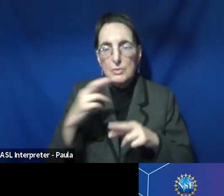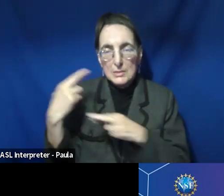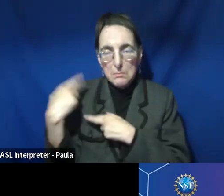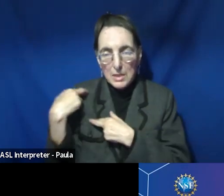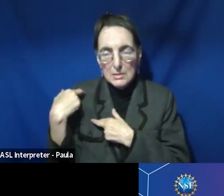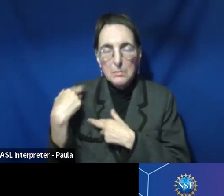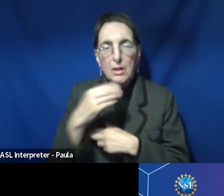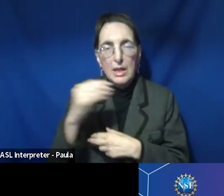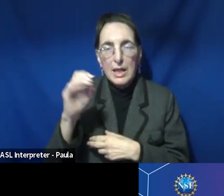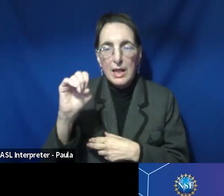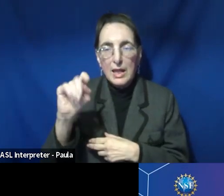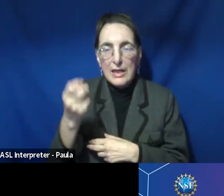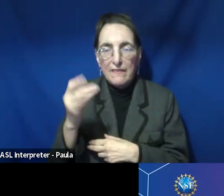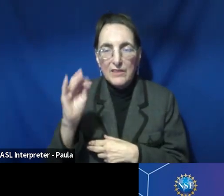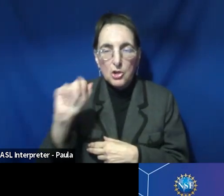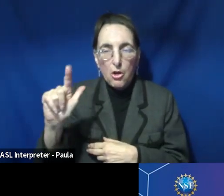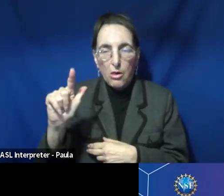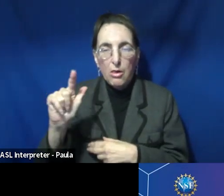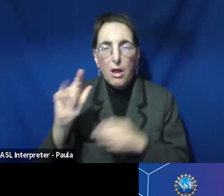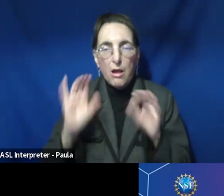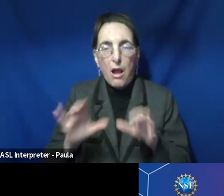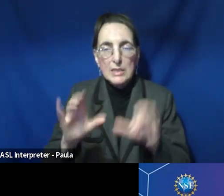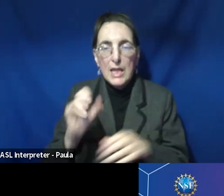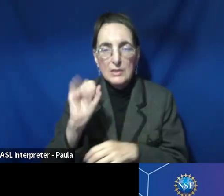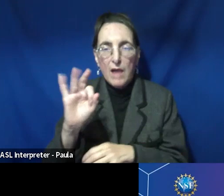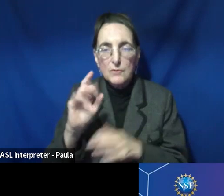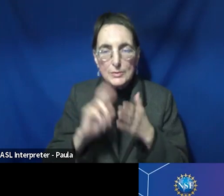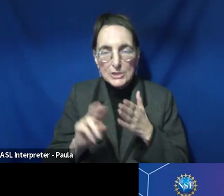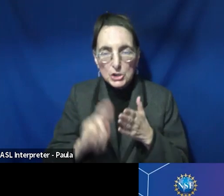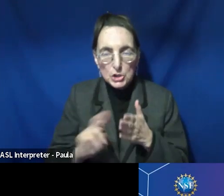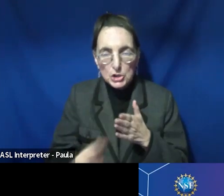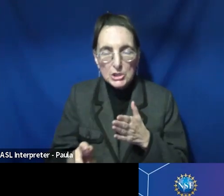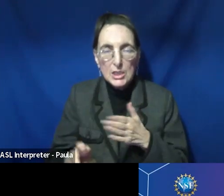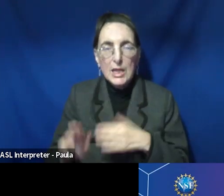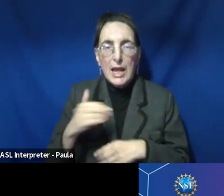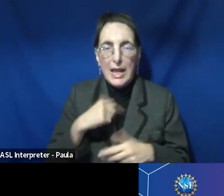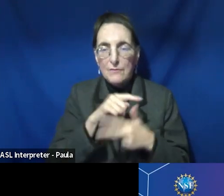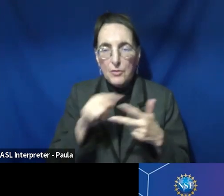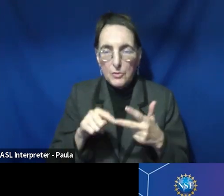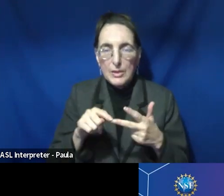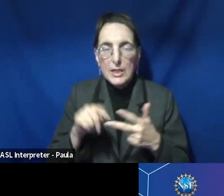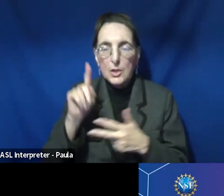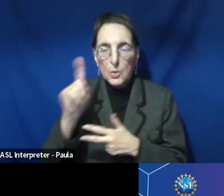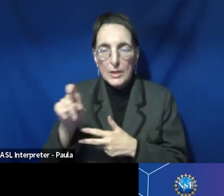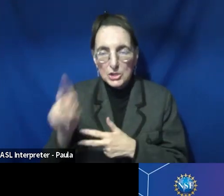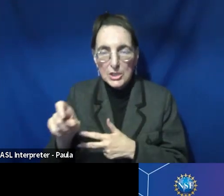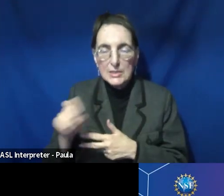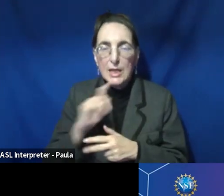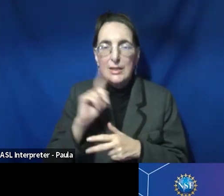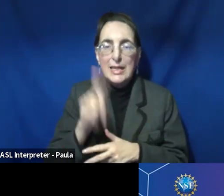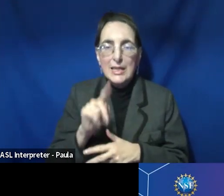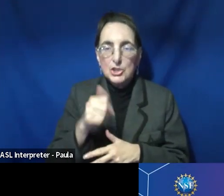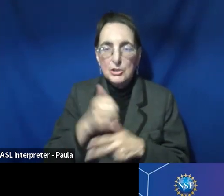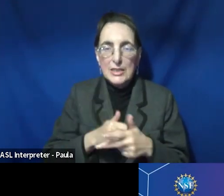conduct of research. And I have three questions here, but I'll ask them each individually. And the first